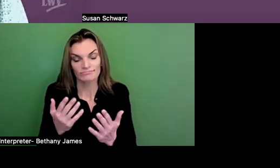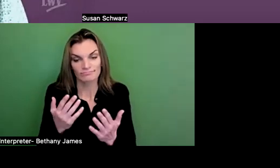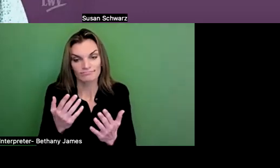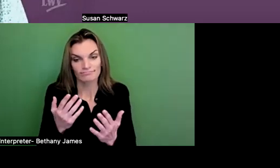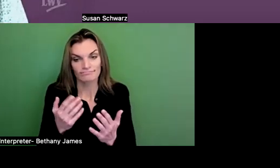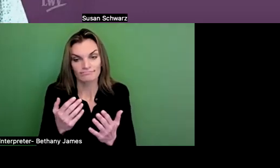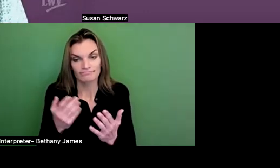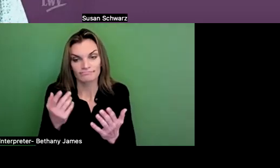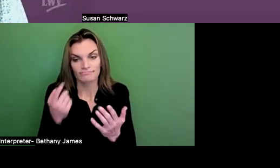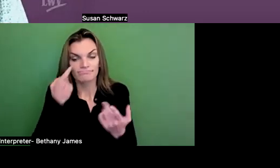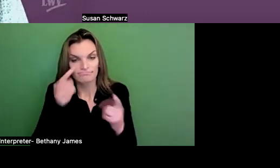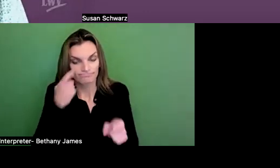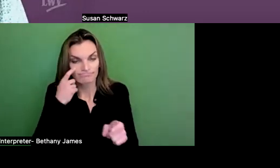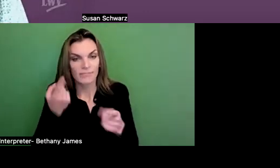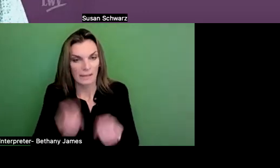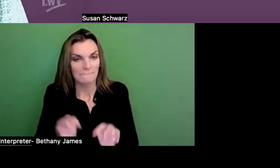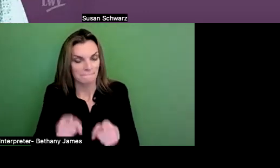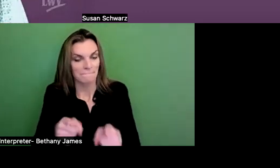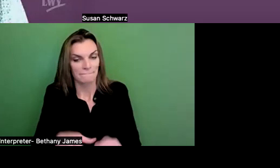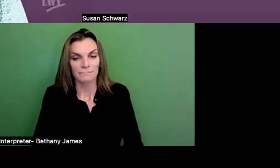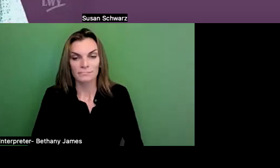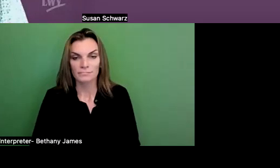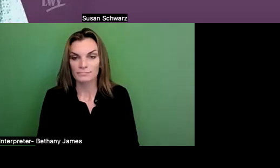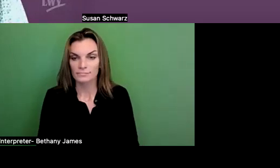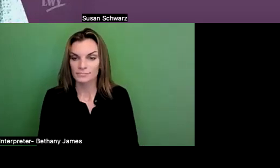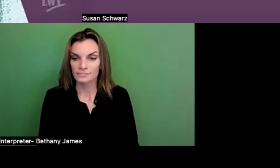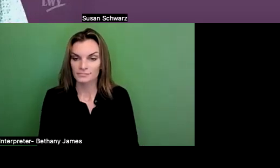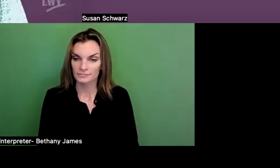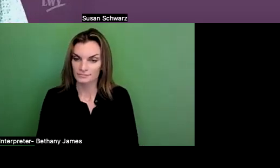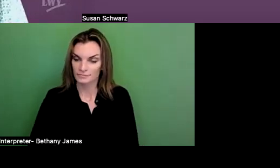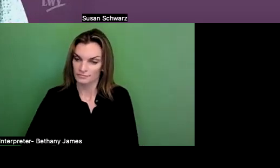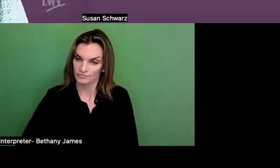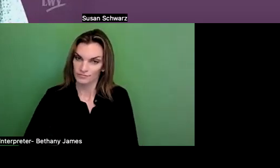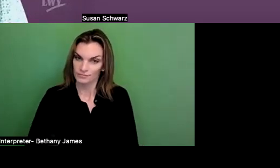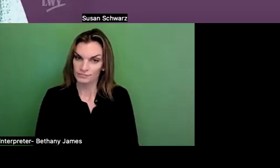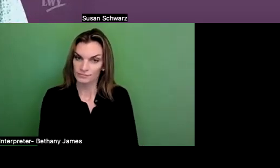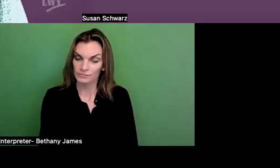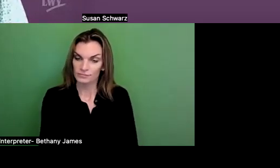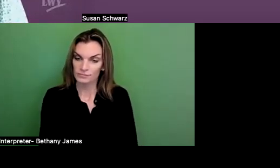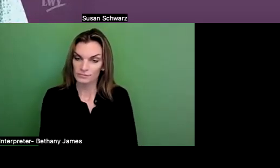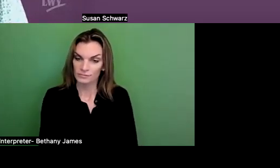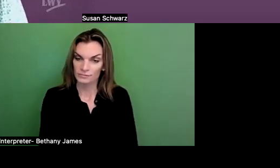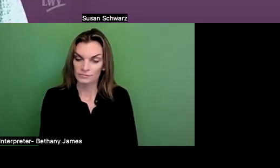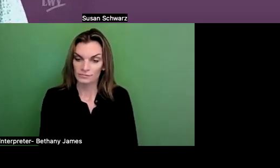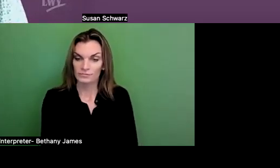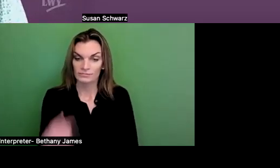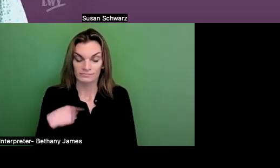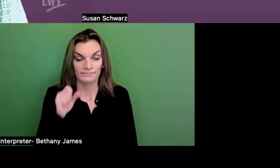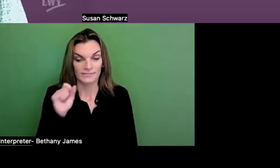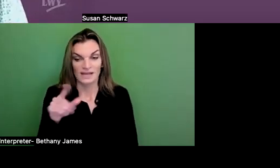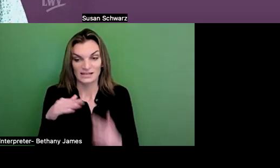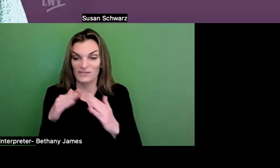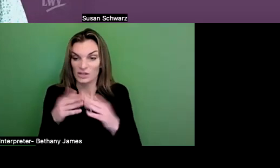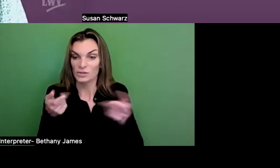this situation. And I've asked the village administrator to contact